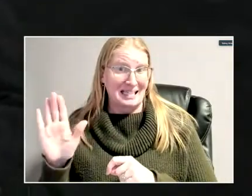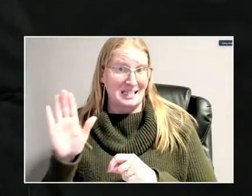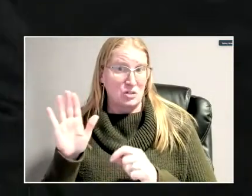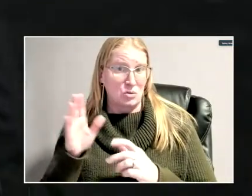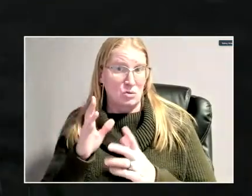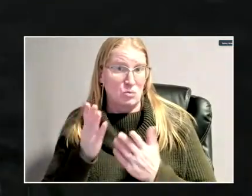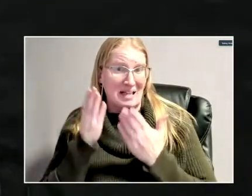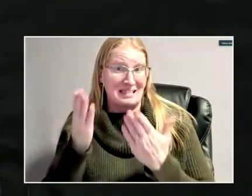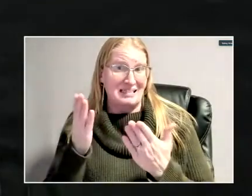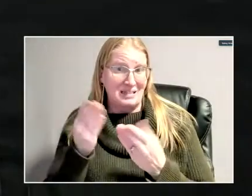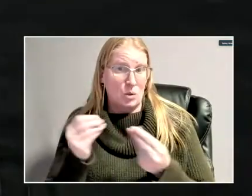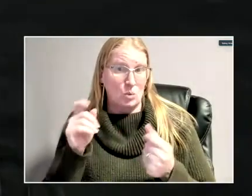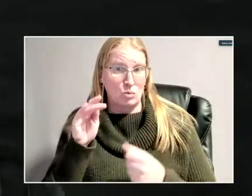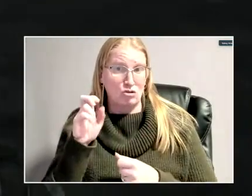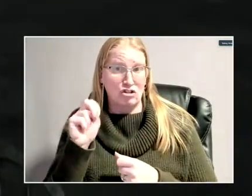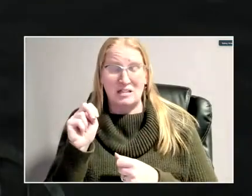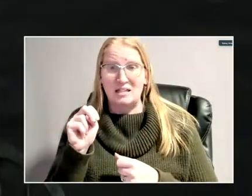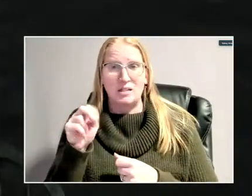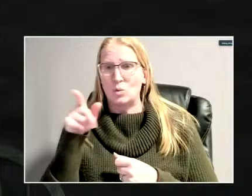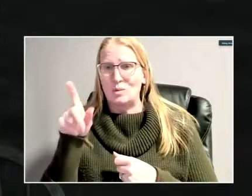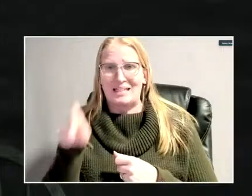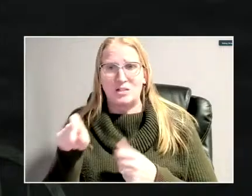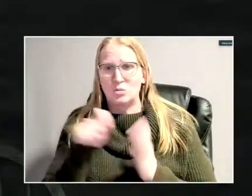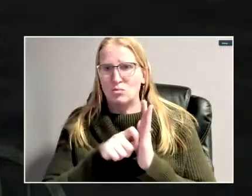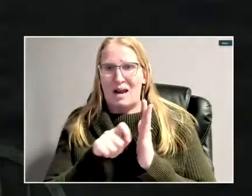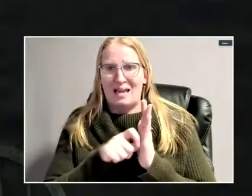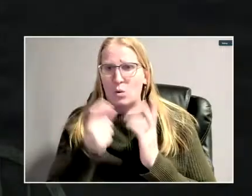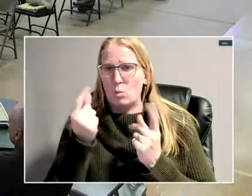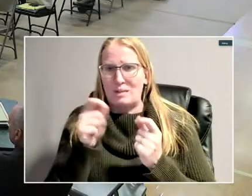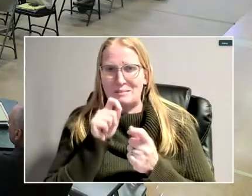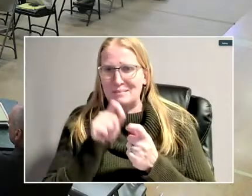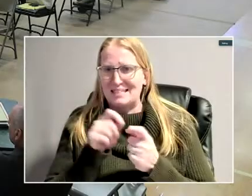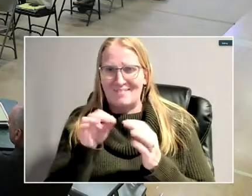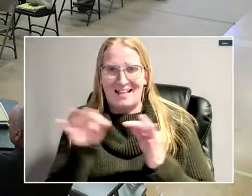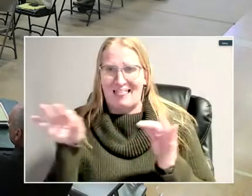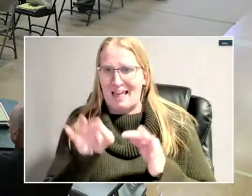needed so I can give you this at